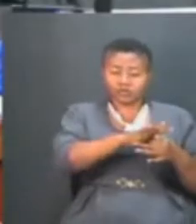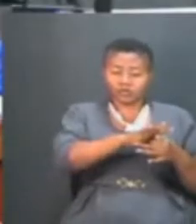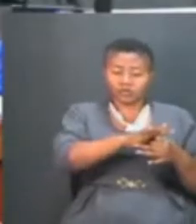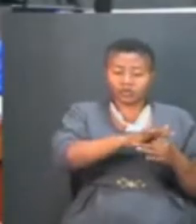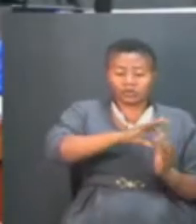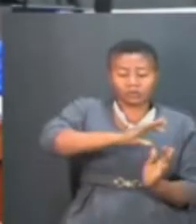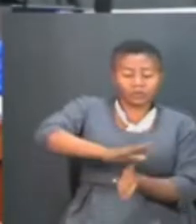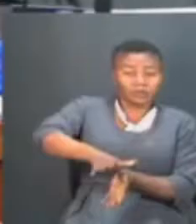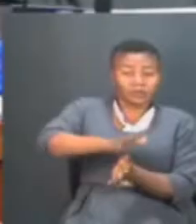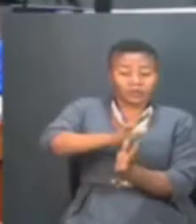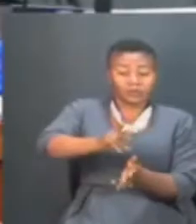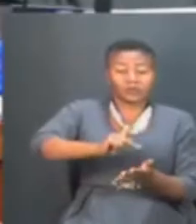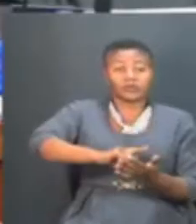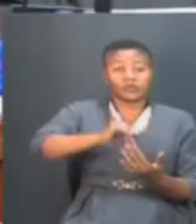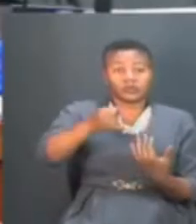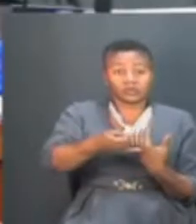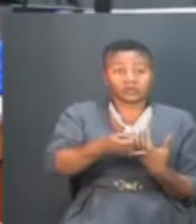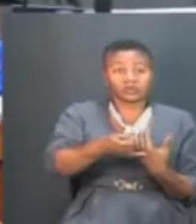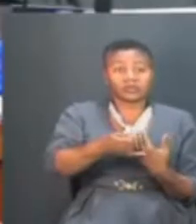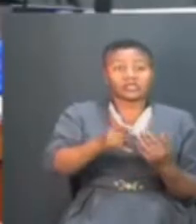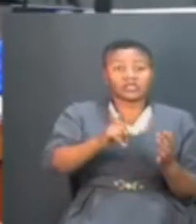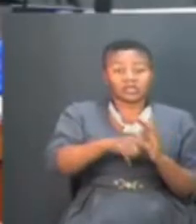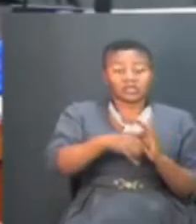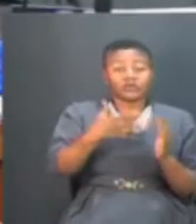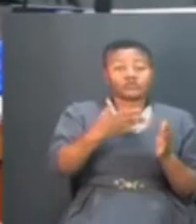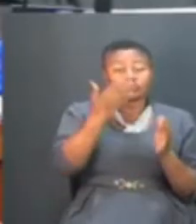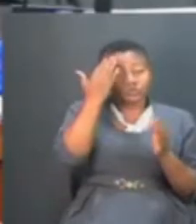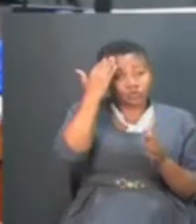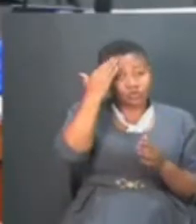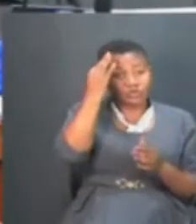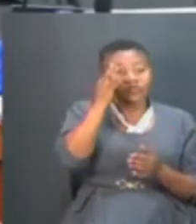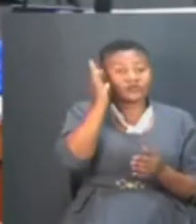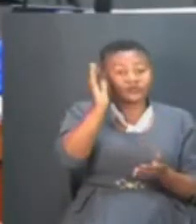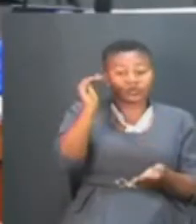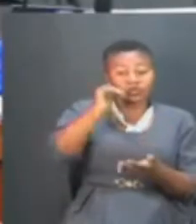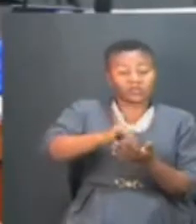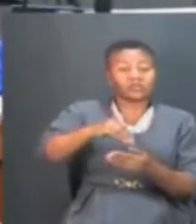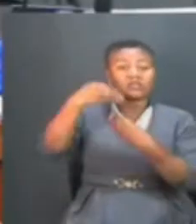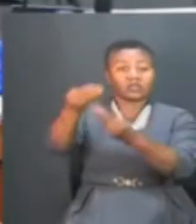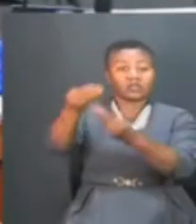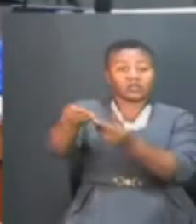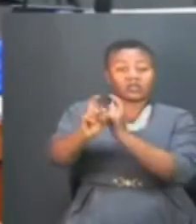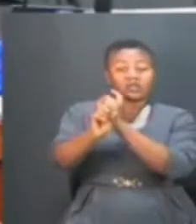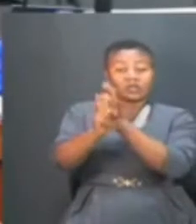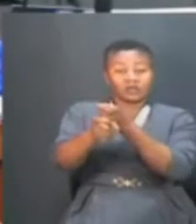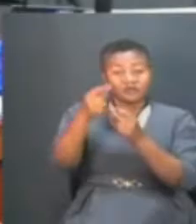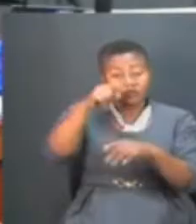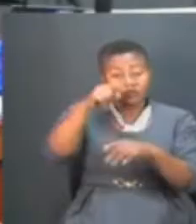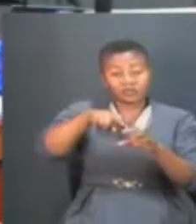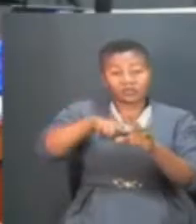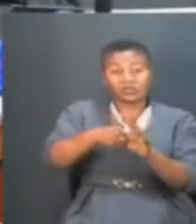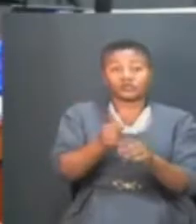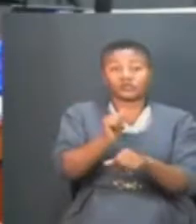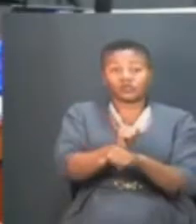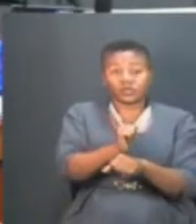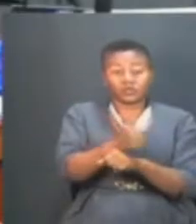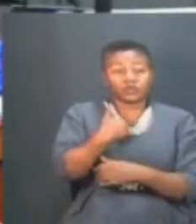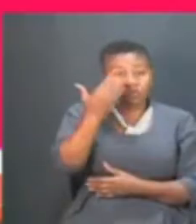are repackaging for a re-award? And if so, how soon do you intend to do it?